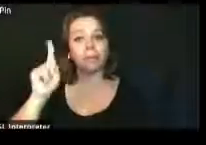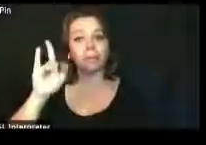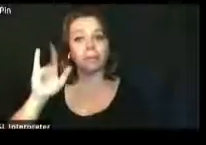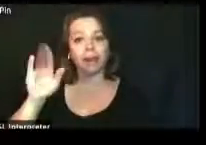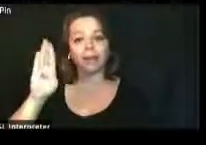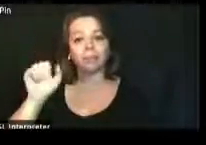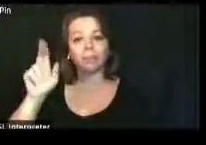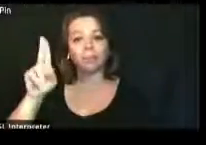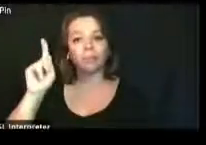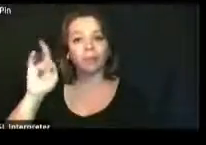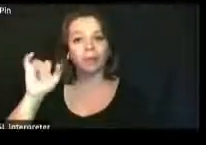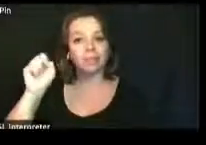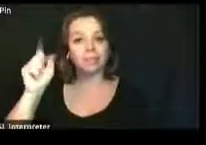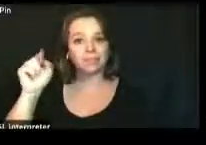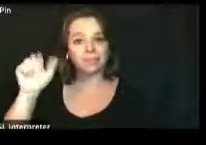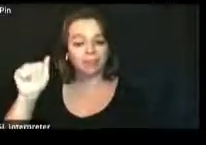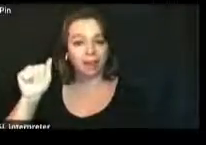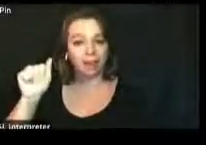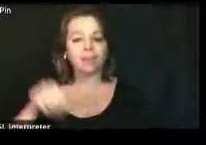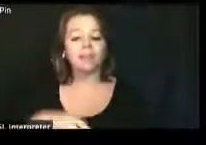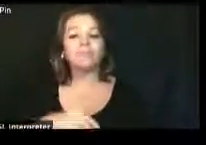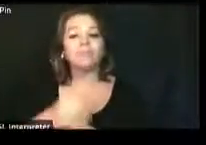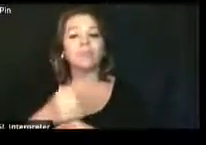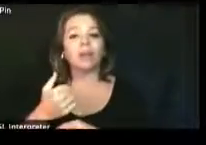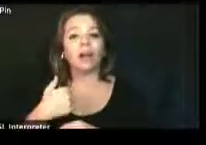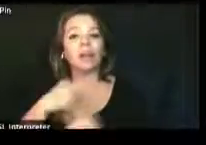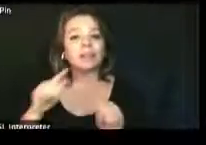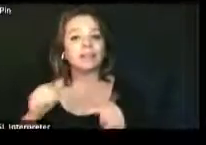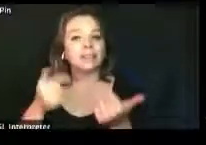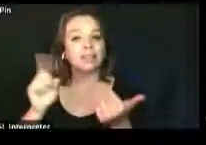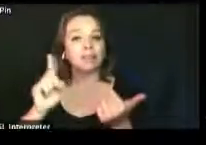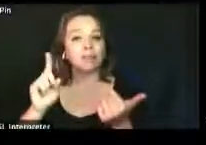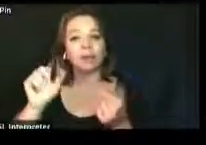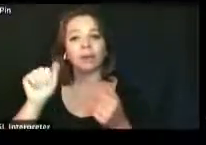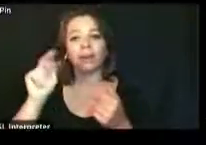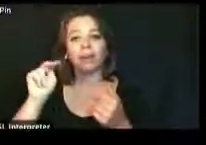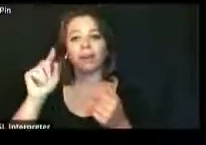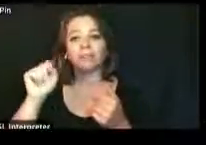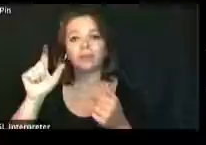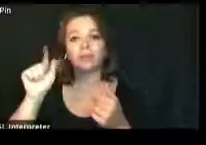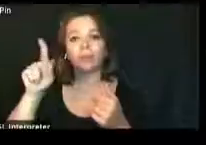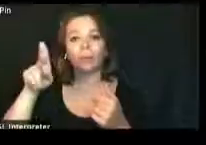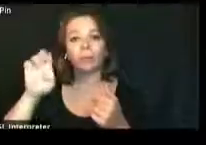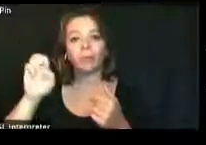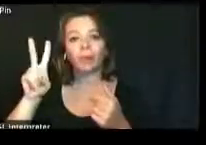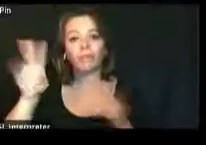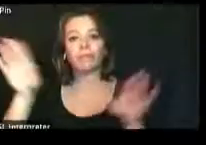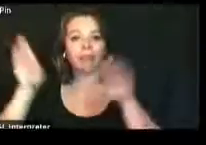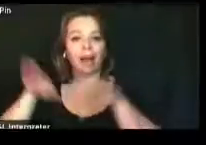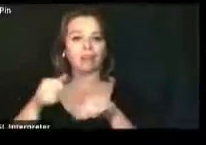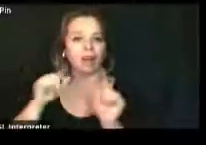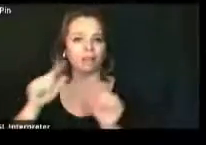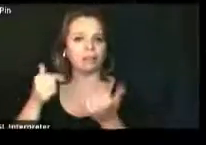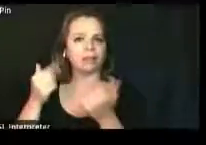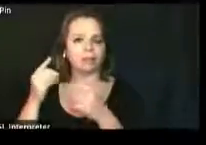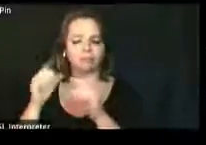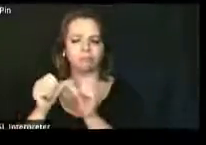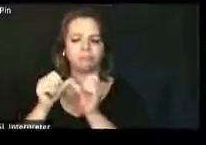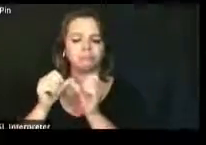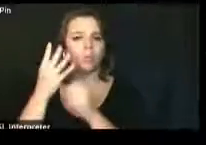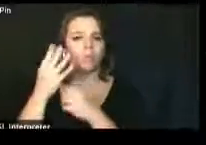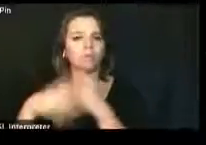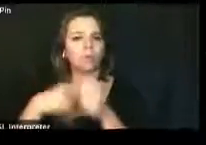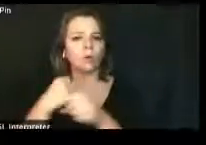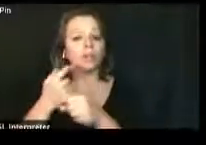I'm part of Chirla. I live in the Antelope Valley. I've been living there for about 4 years and I'm here to